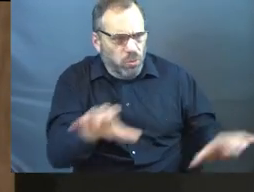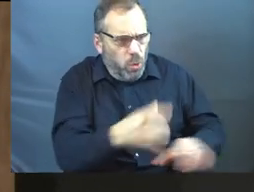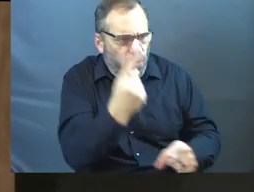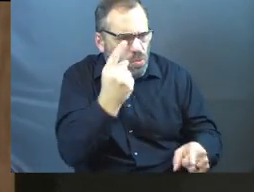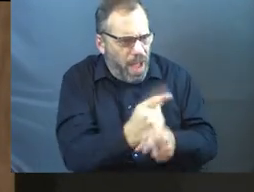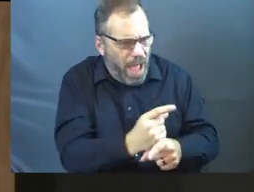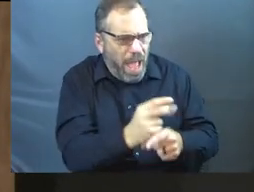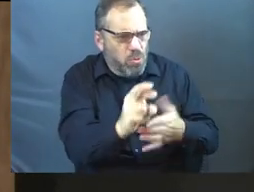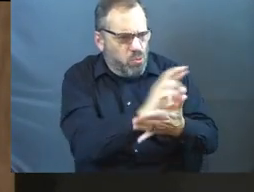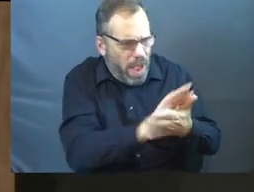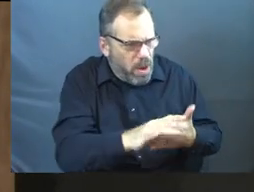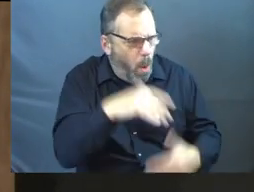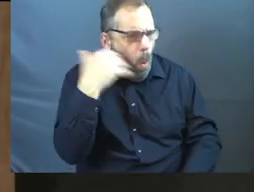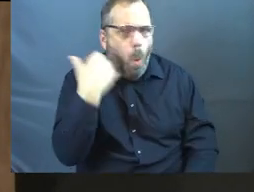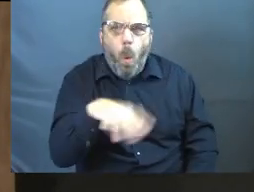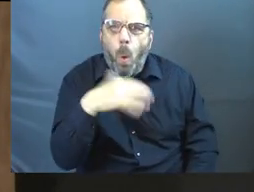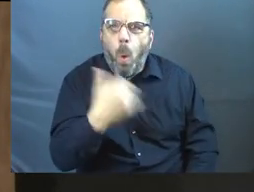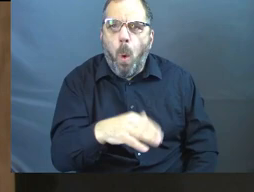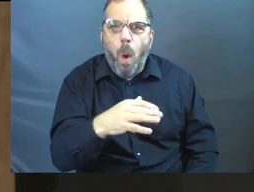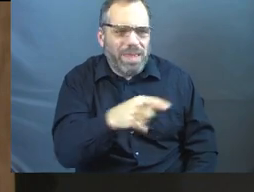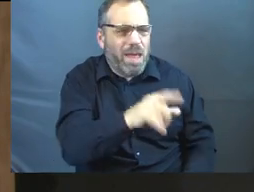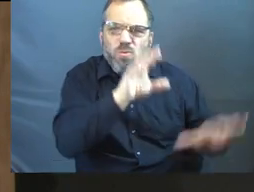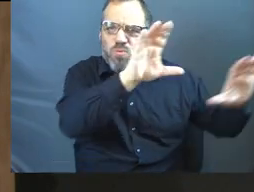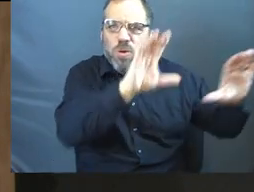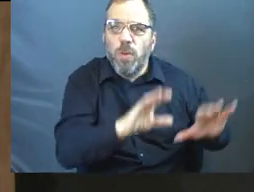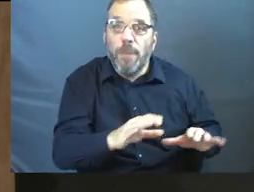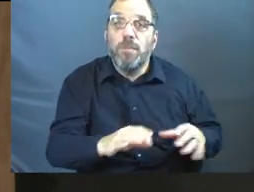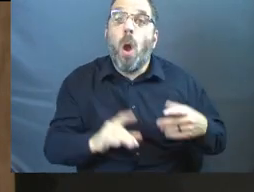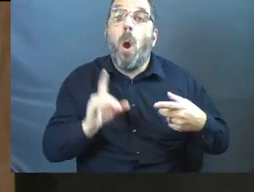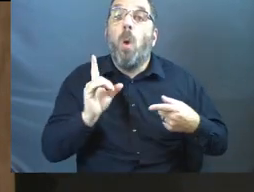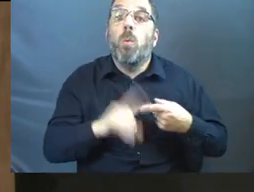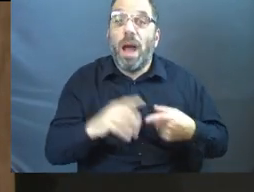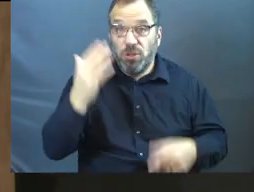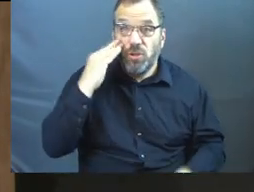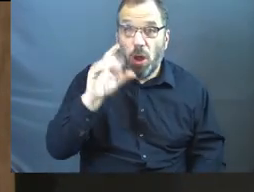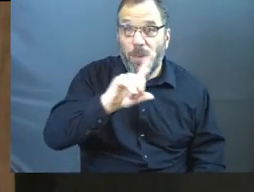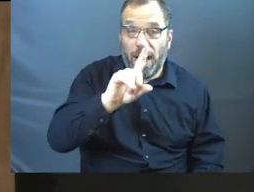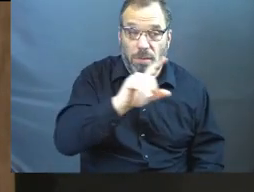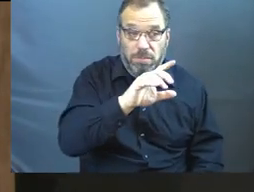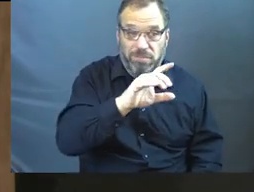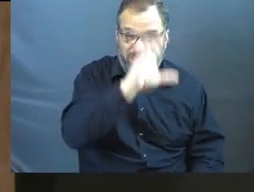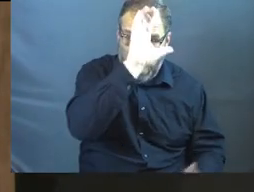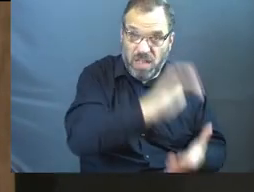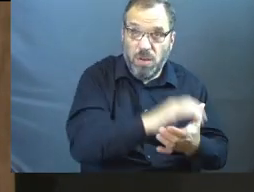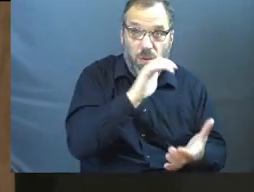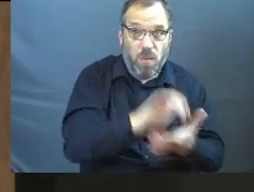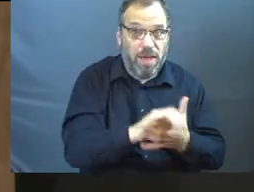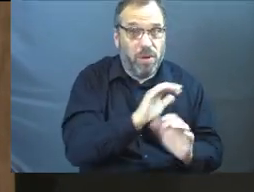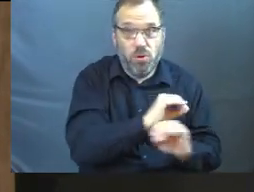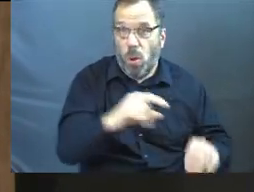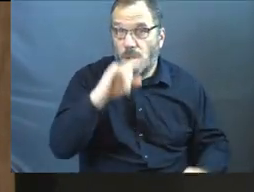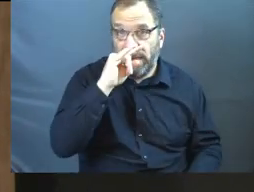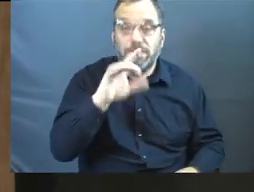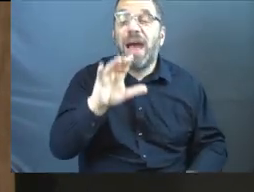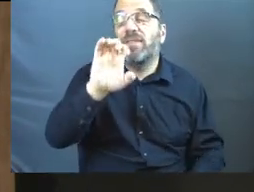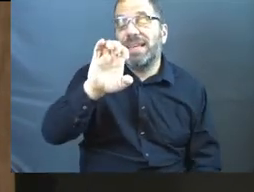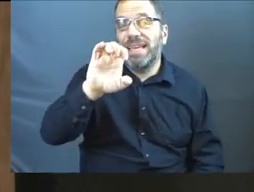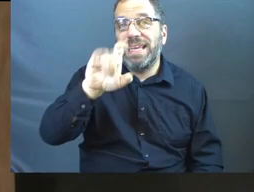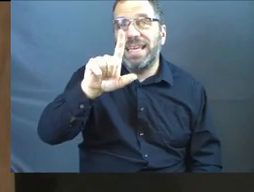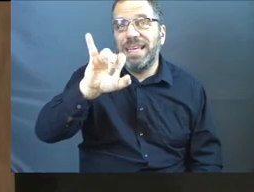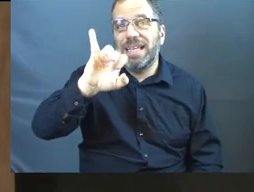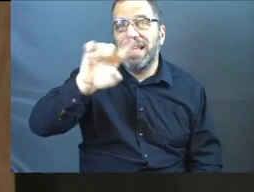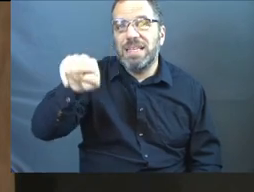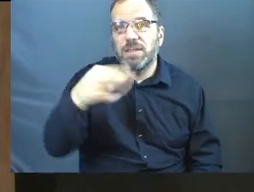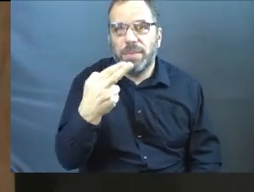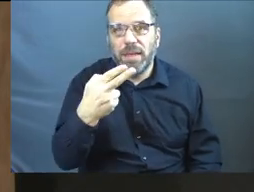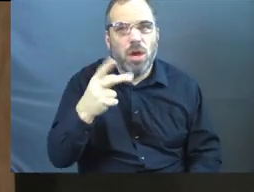were seen as righteous to God. They were great. One of the things that you need to know about Zach and Elizabeth is they didn't have any kids. In fact, Elizabeth was unable to